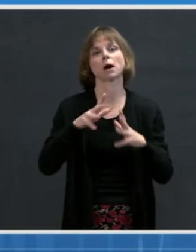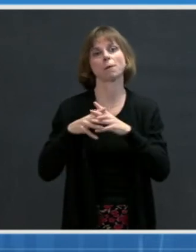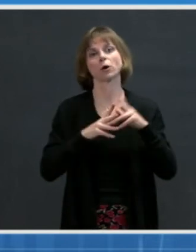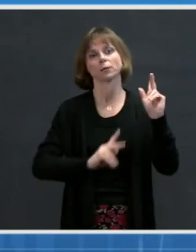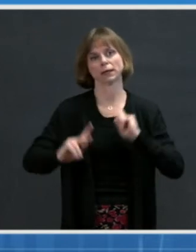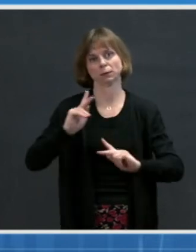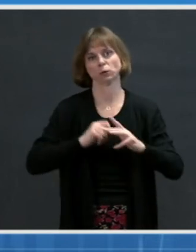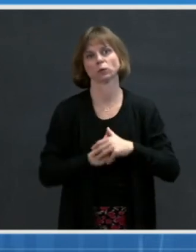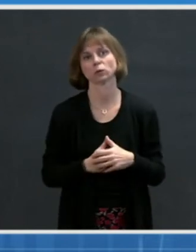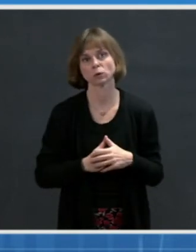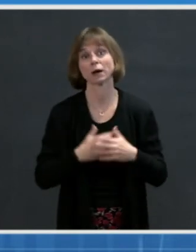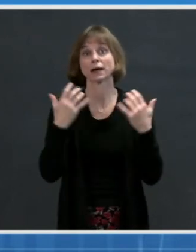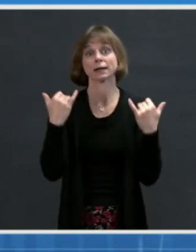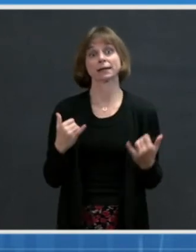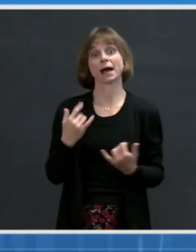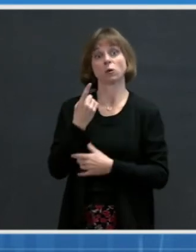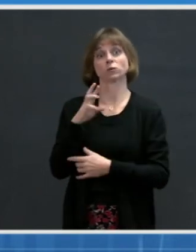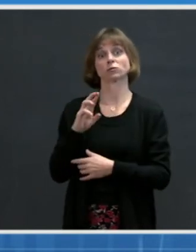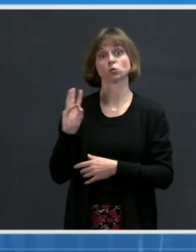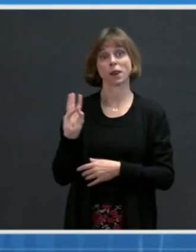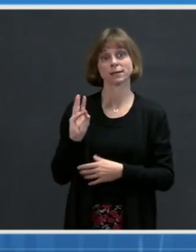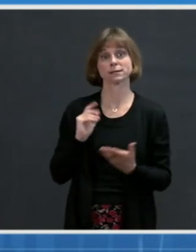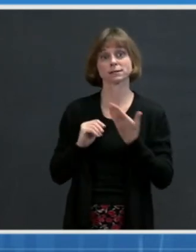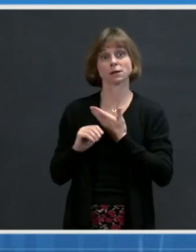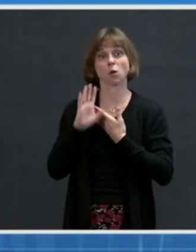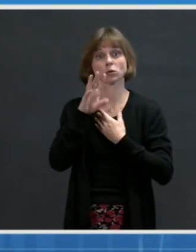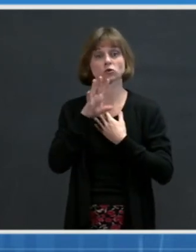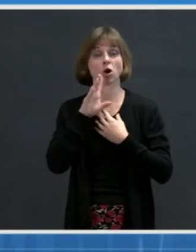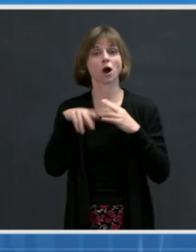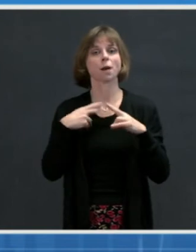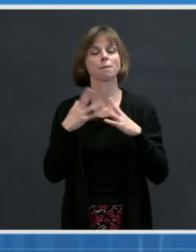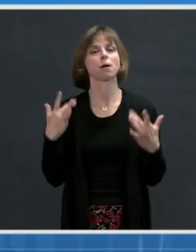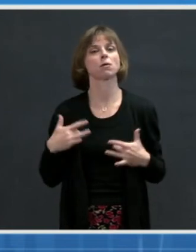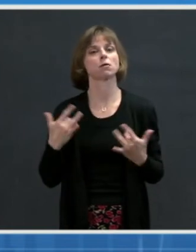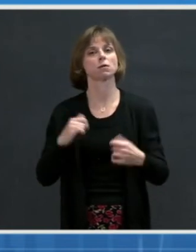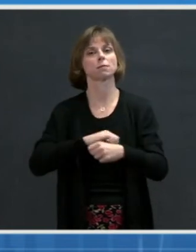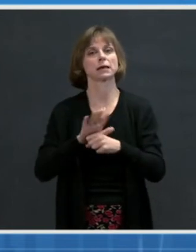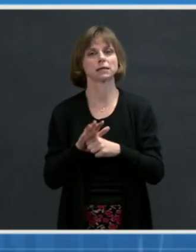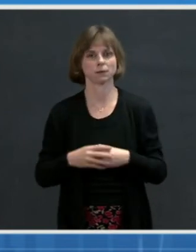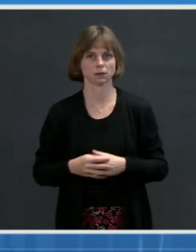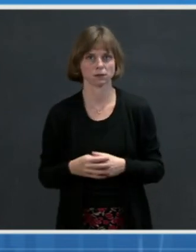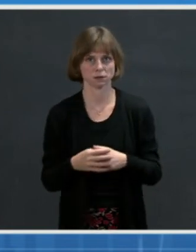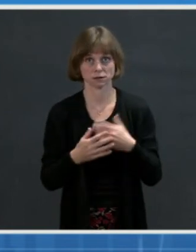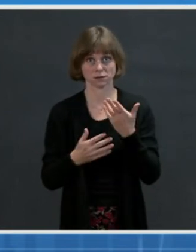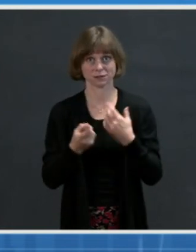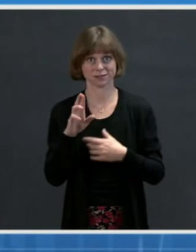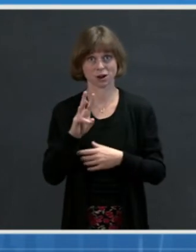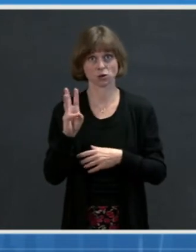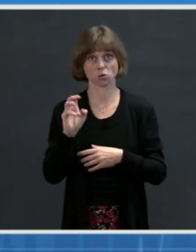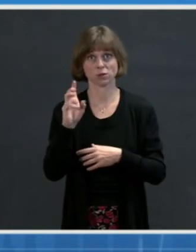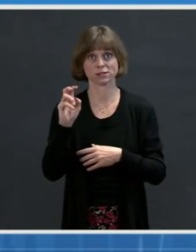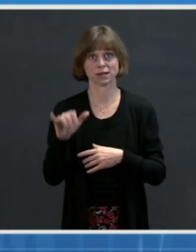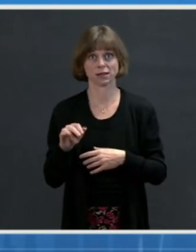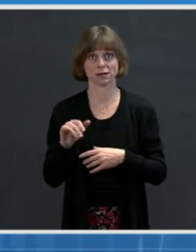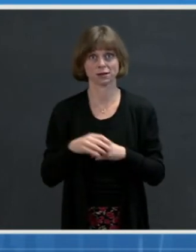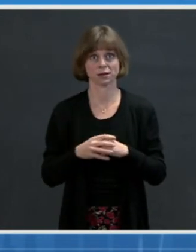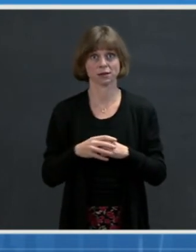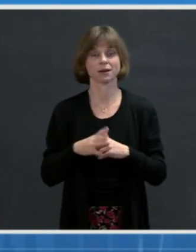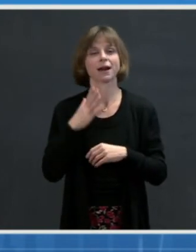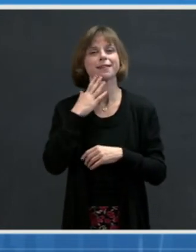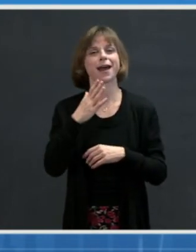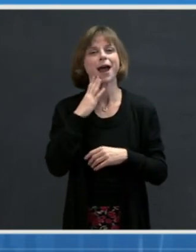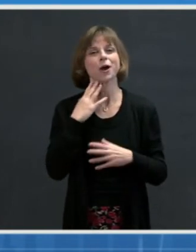With that, let me turn it over to Dr. Walensky to talk about the state of the pandemic. Dr. Walensky. Thank you, Jeff. I'm again delighted